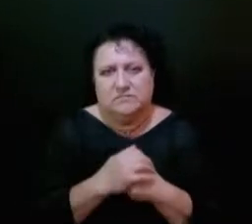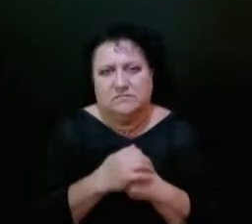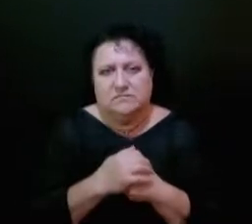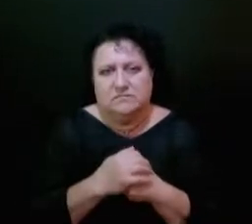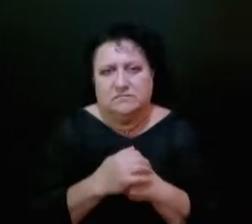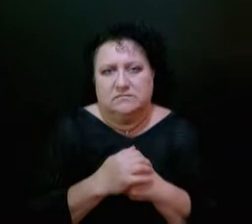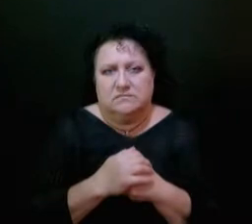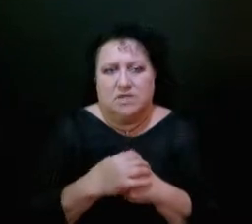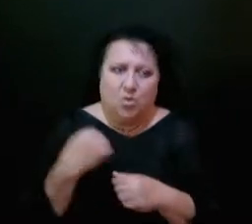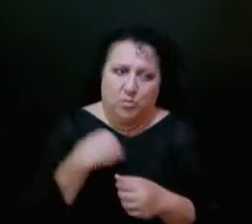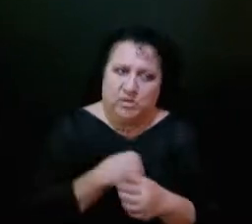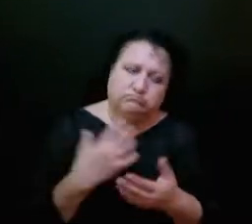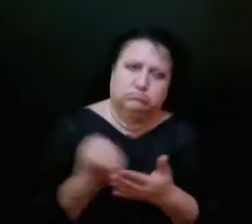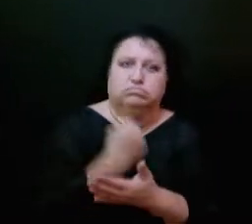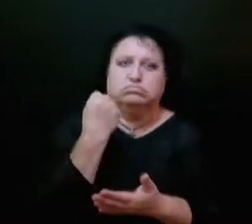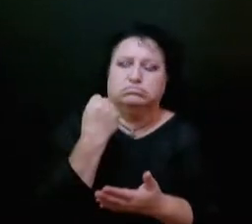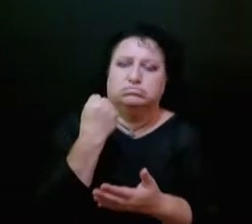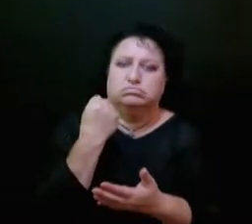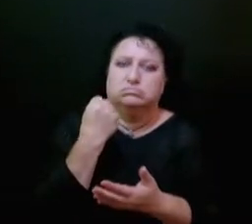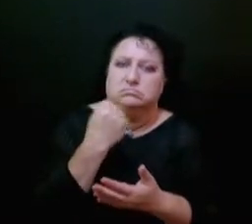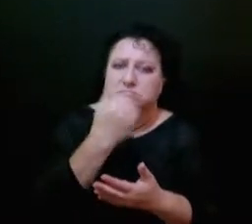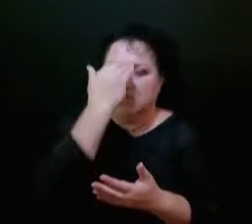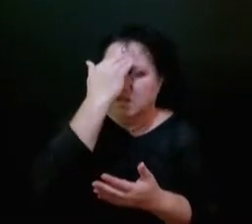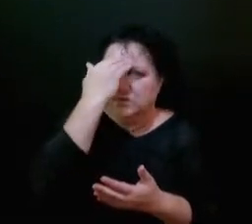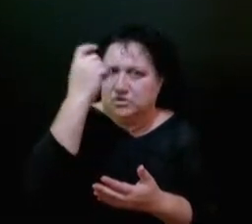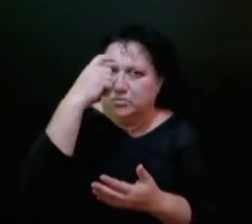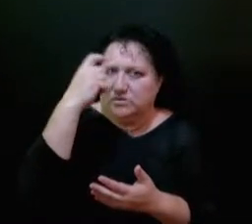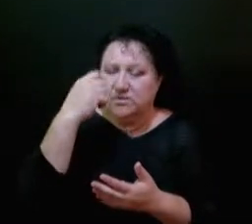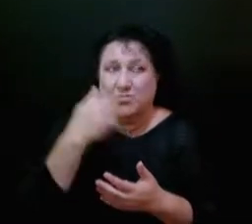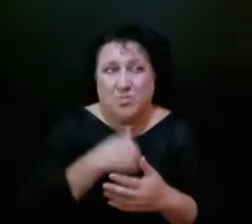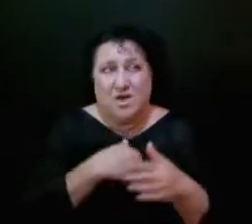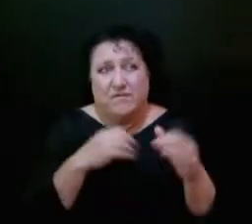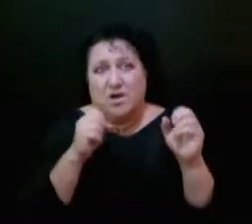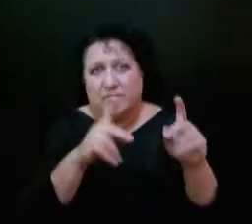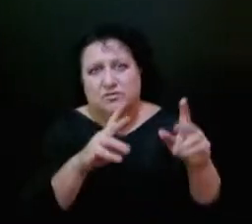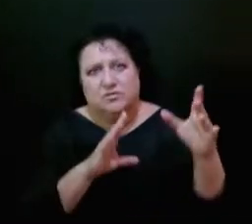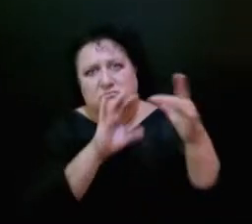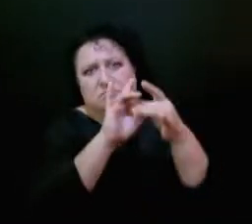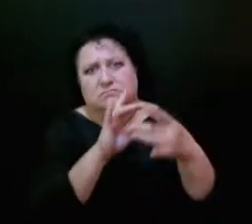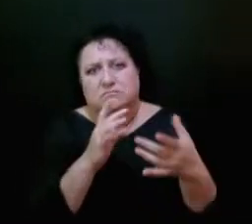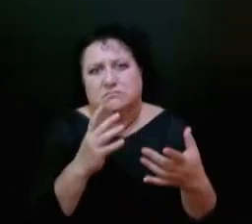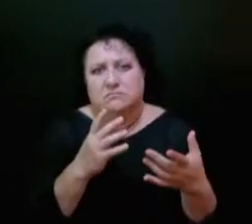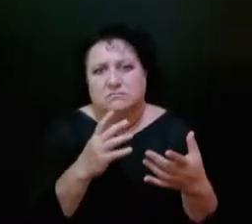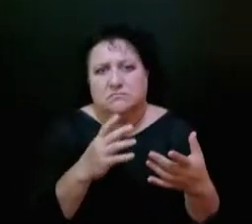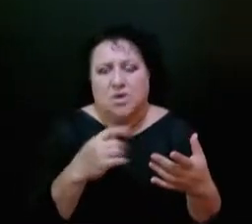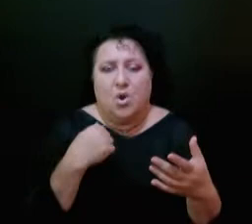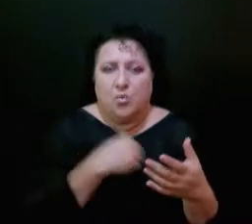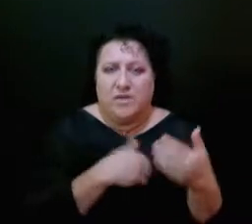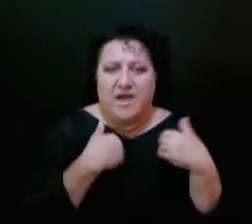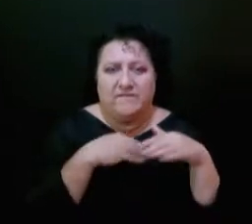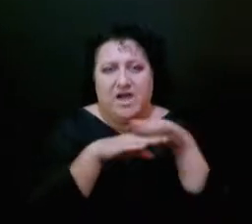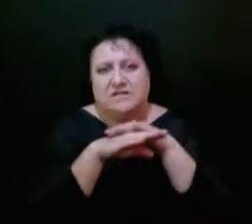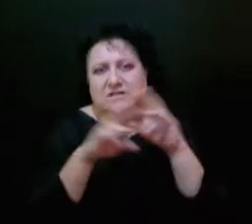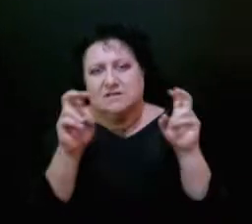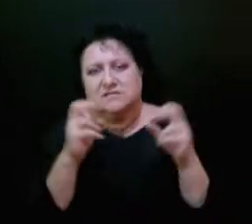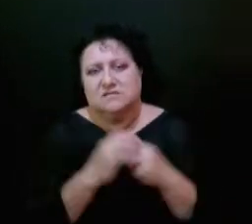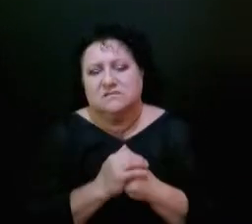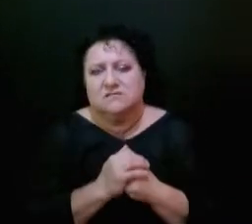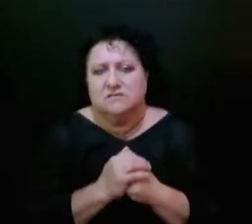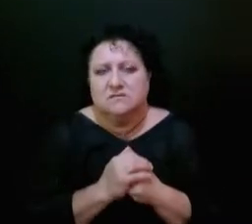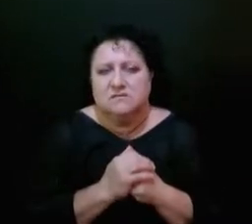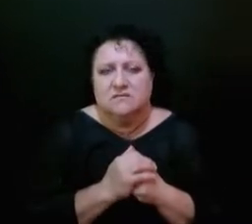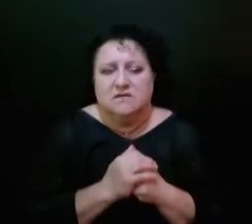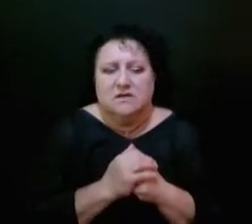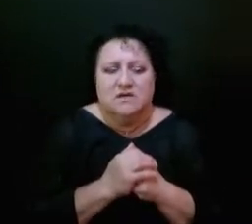wisdom as believers, as the body, as Christians. We have access to knowledge and wisdom. Sometimes we see the Spirit as